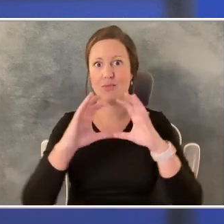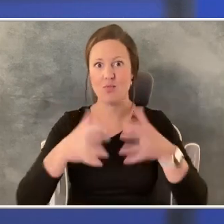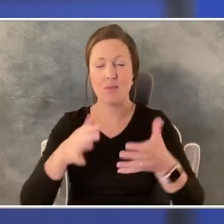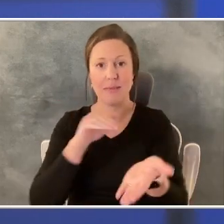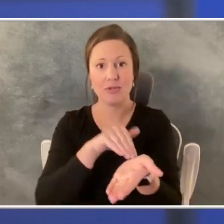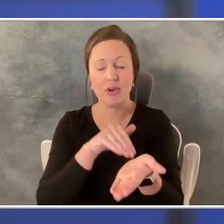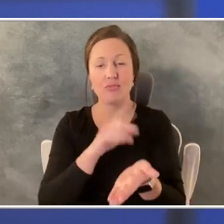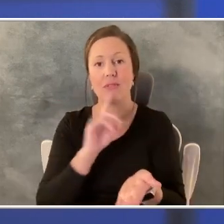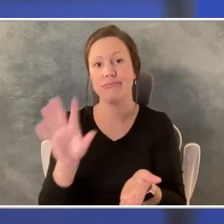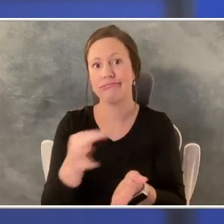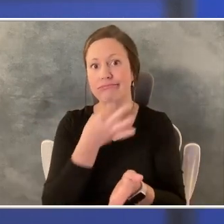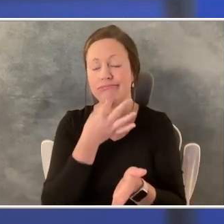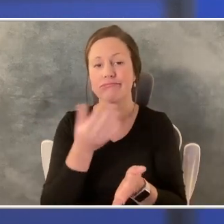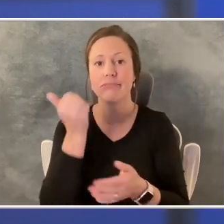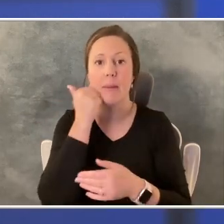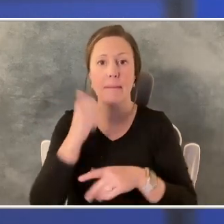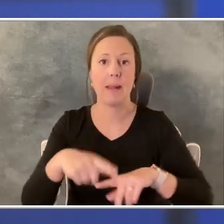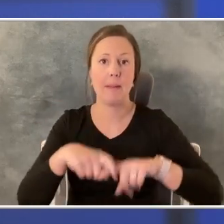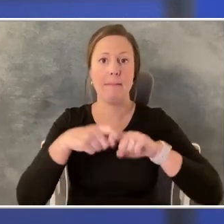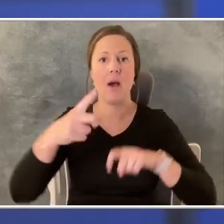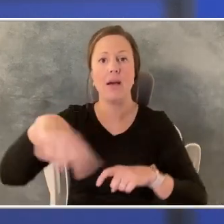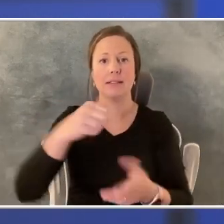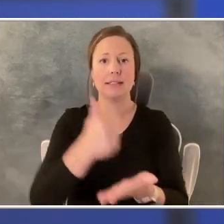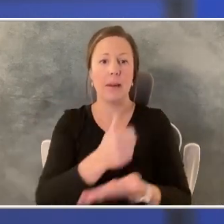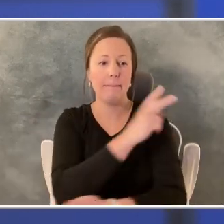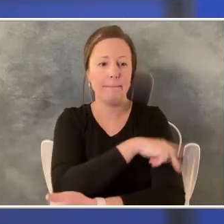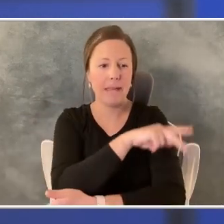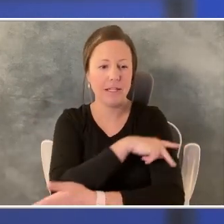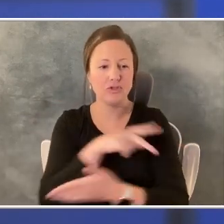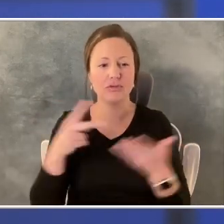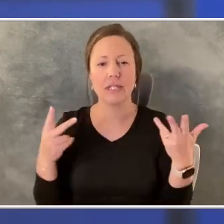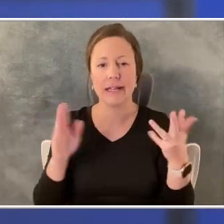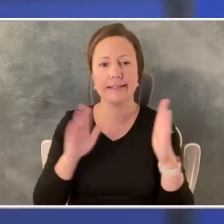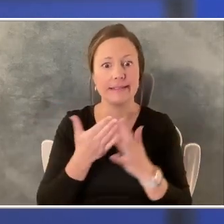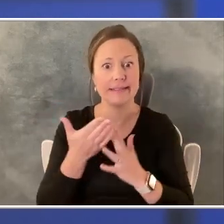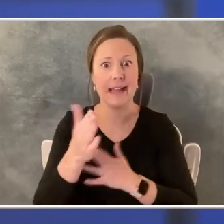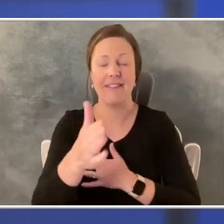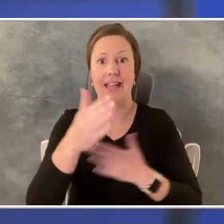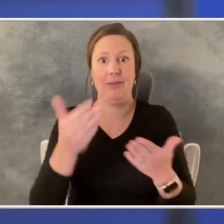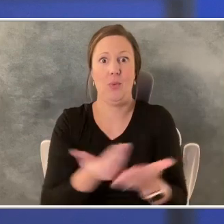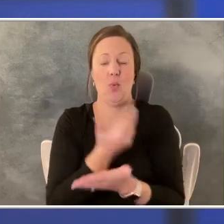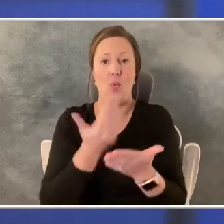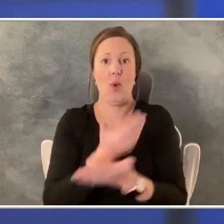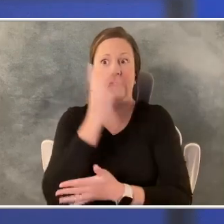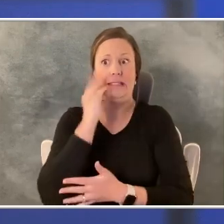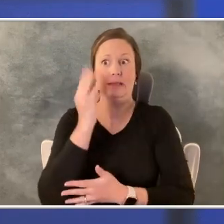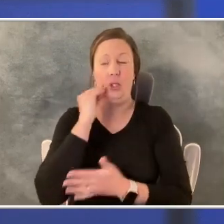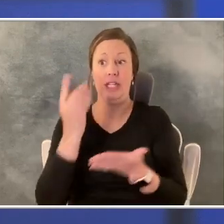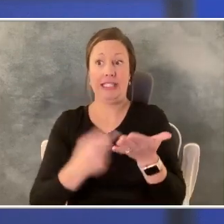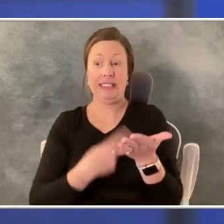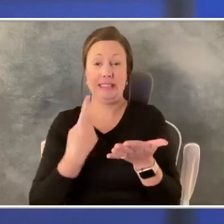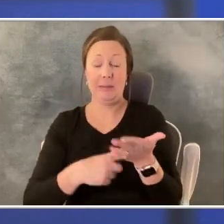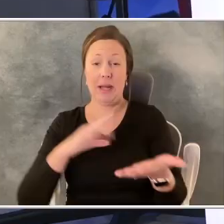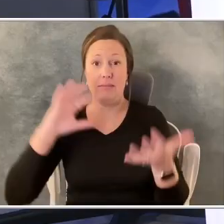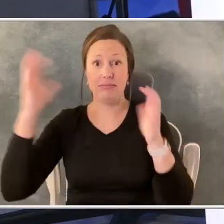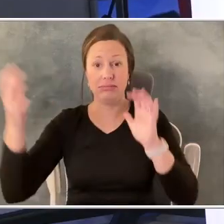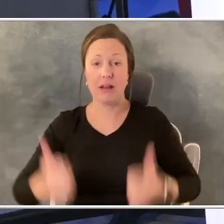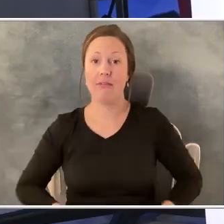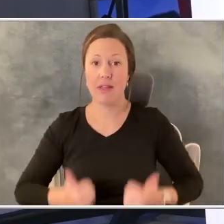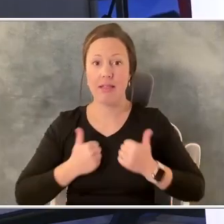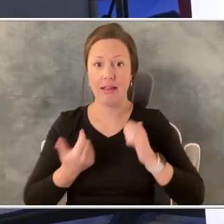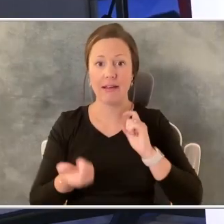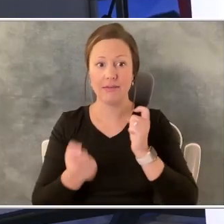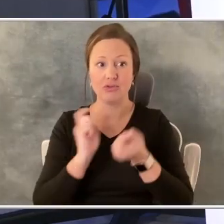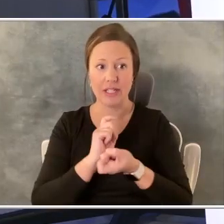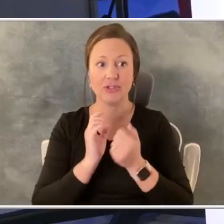These women help their patients navigate the uncharted waters and sometimes stormy seas of this life change. In studio,